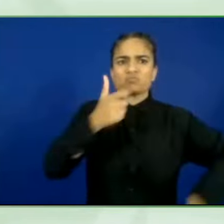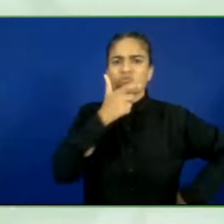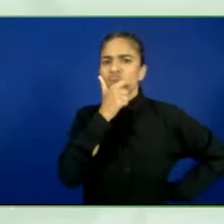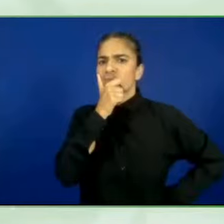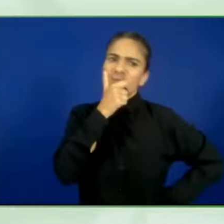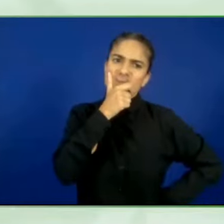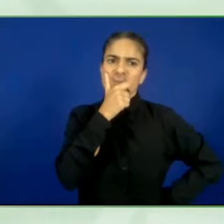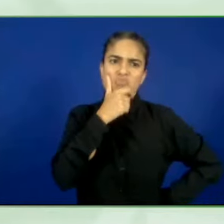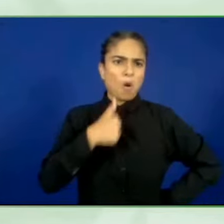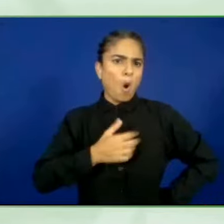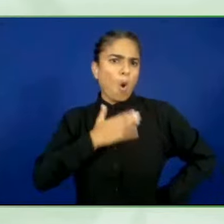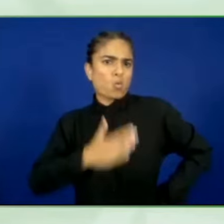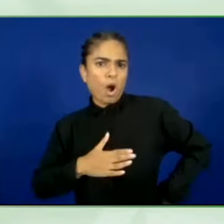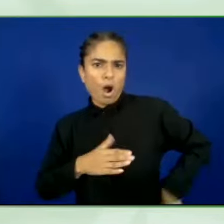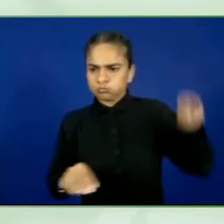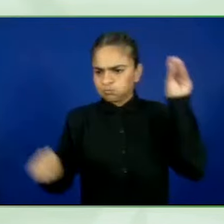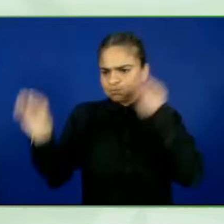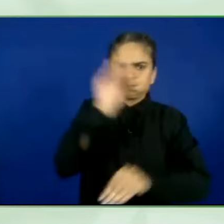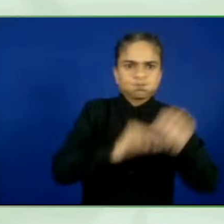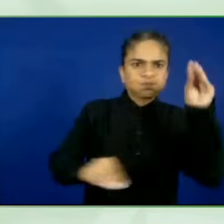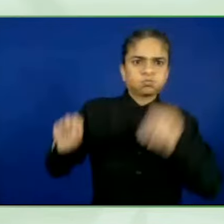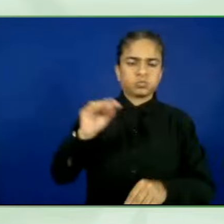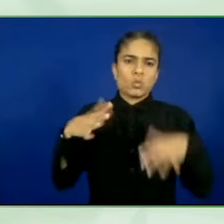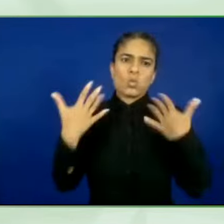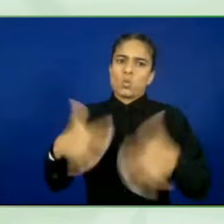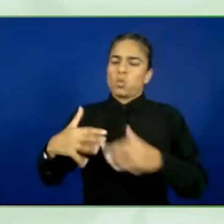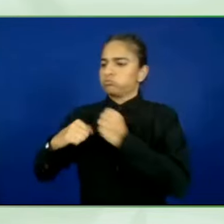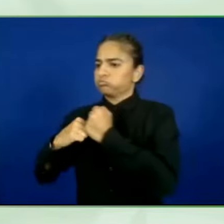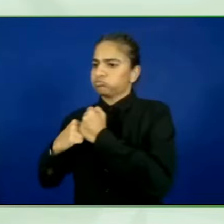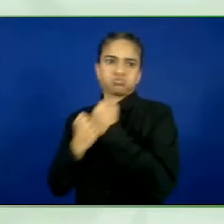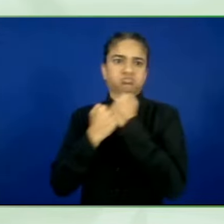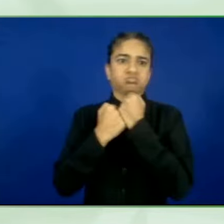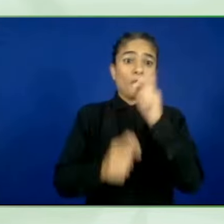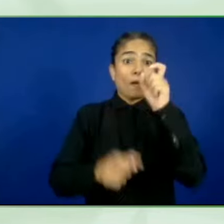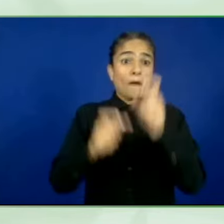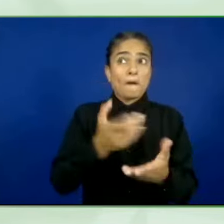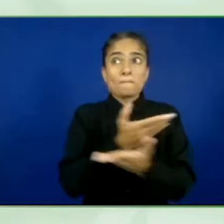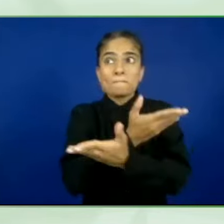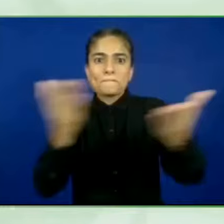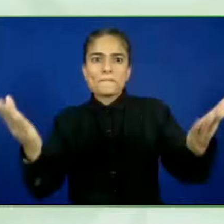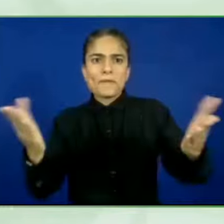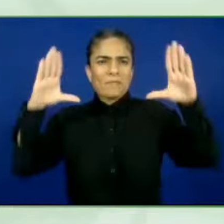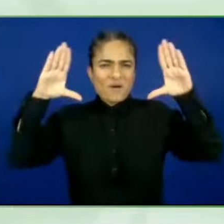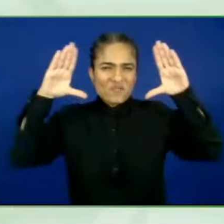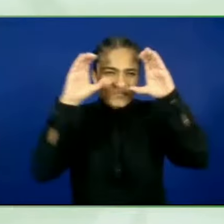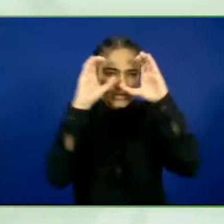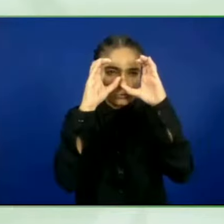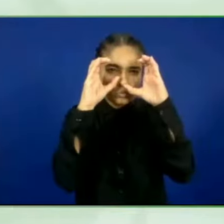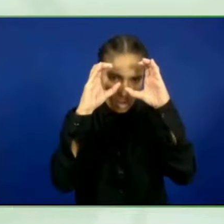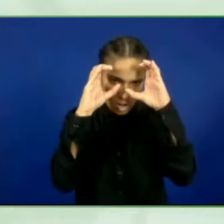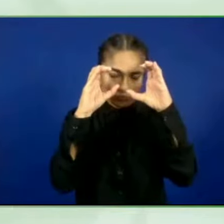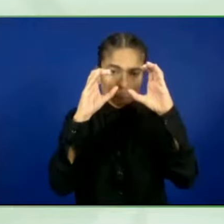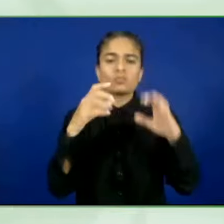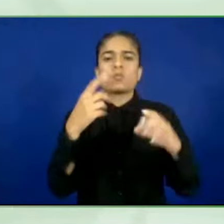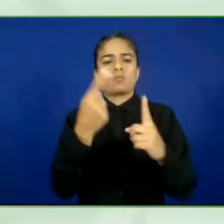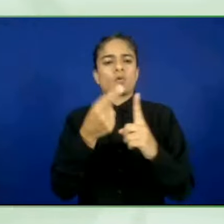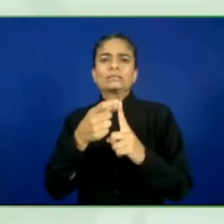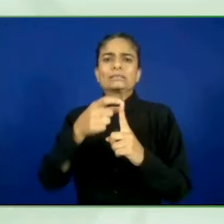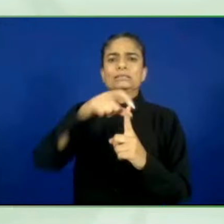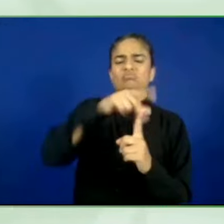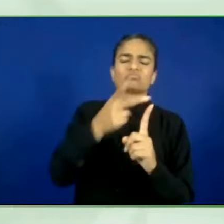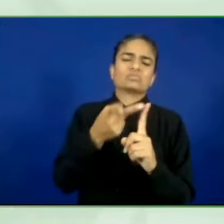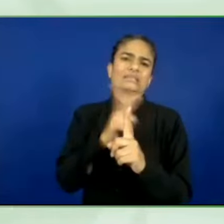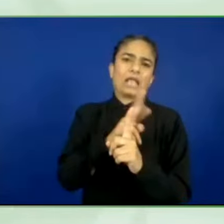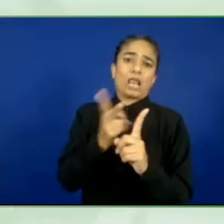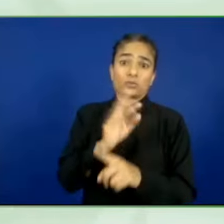supporting people with visual impairments and dyslexia, because I have dyslexia, and I felt